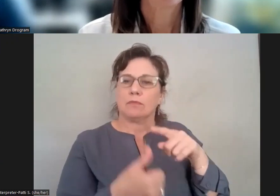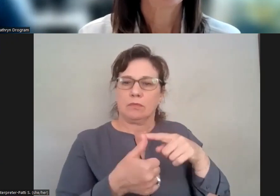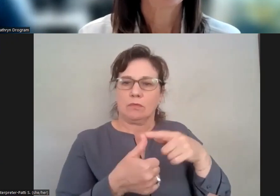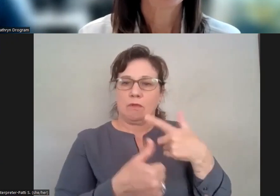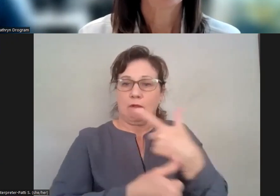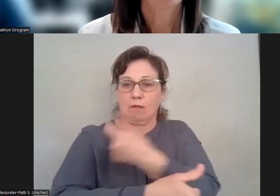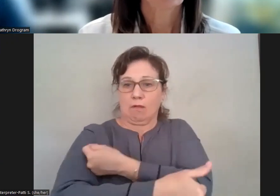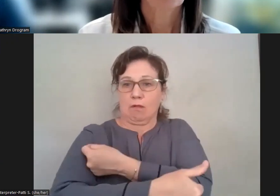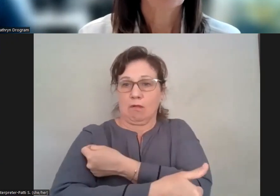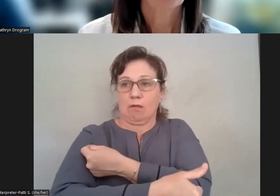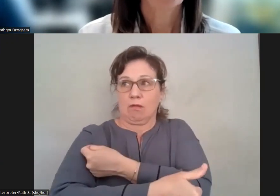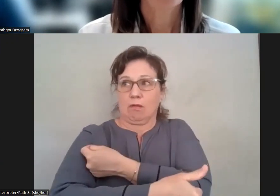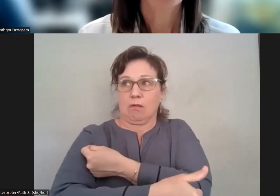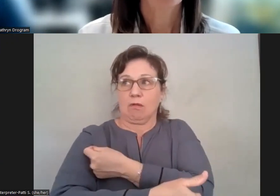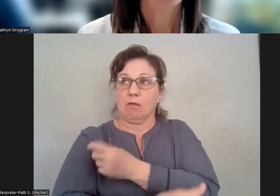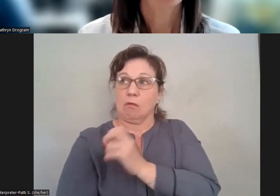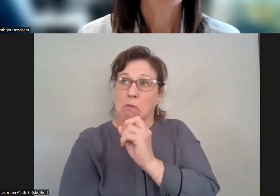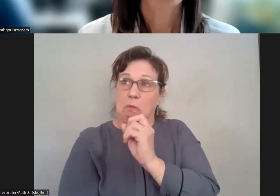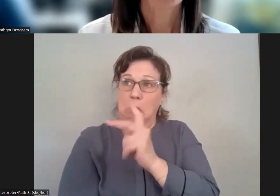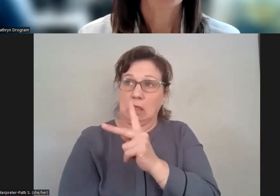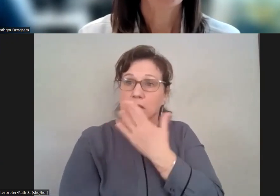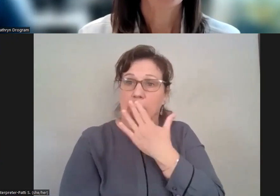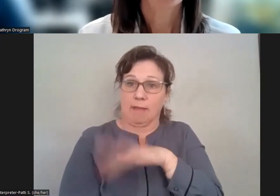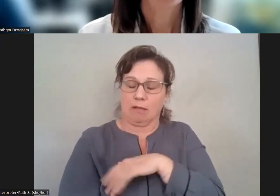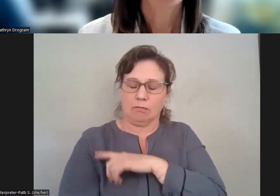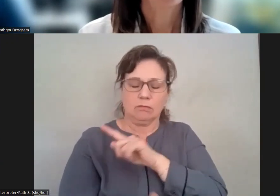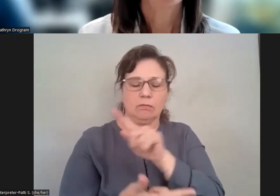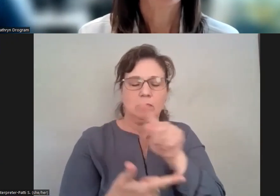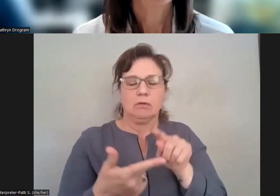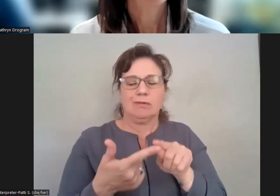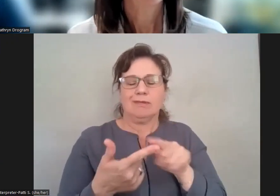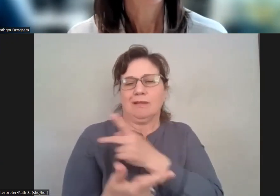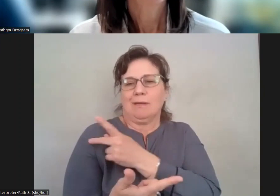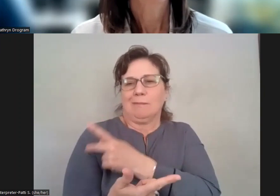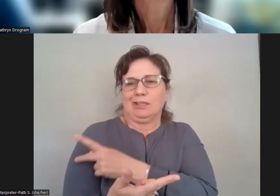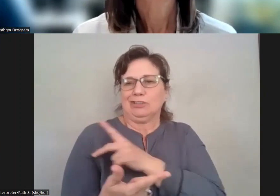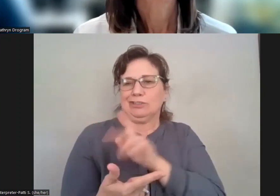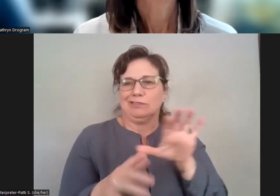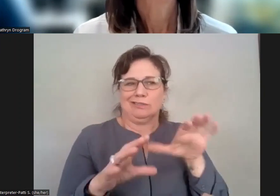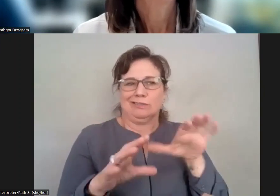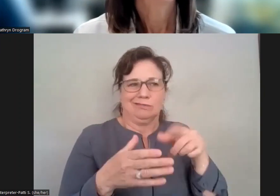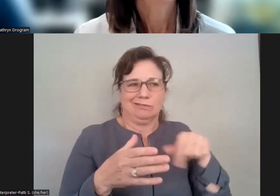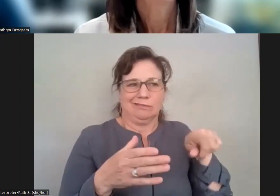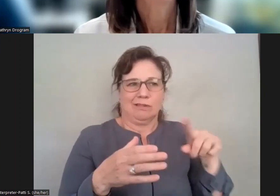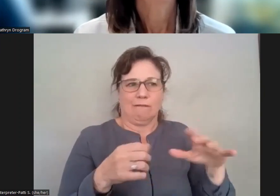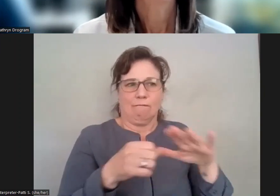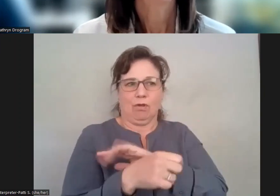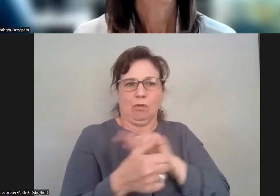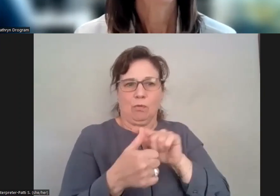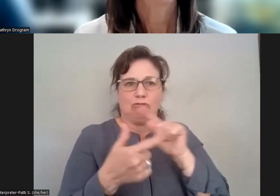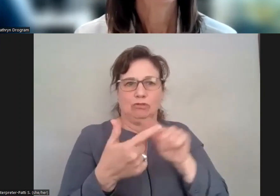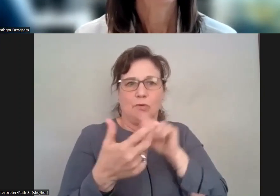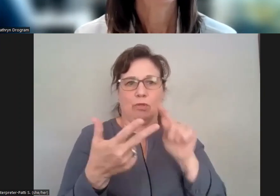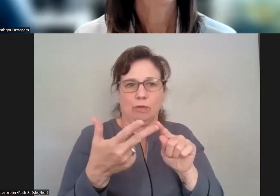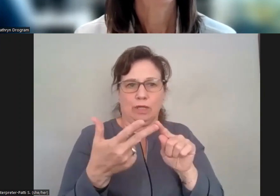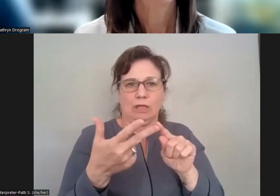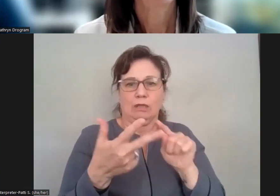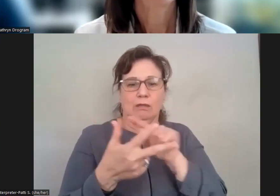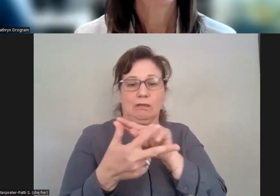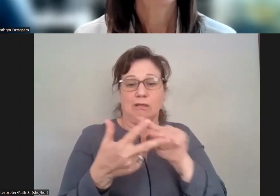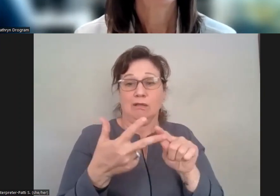bad, not great, but not bad. But for the population getting the full course, the number is actually terrible.